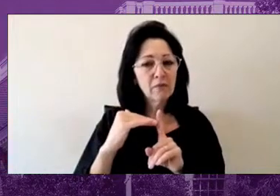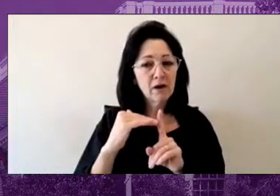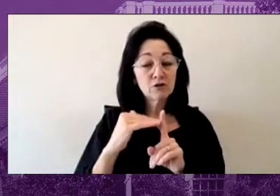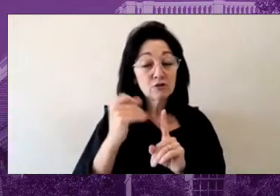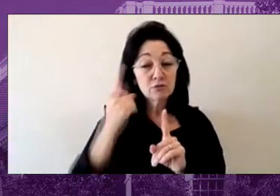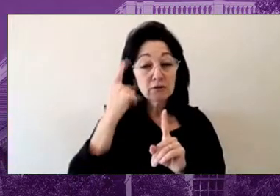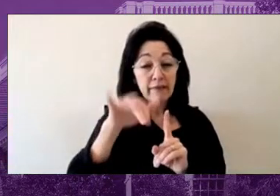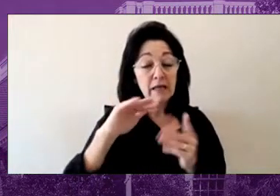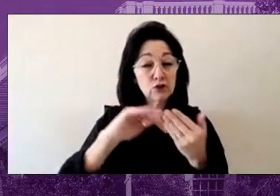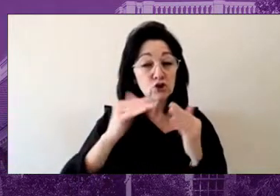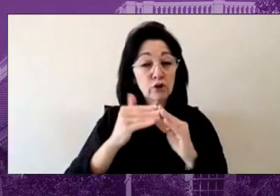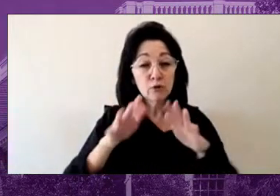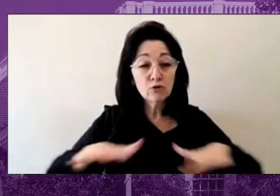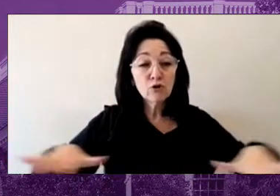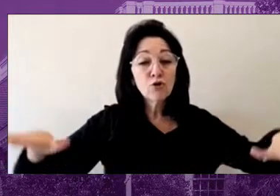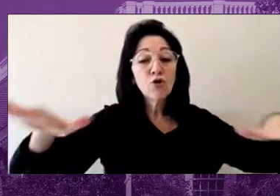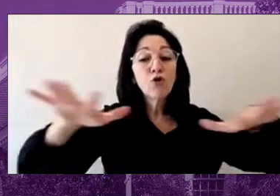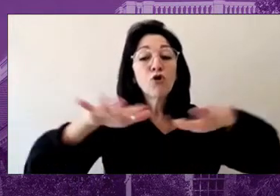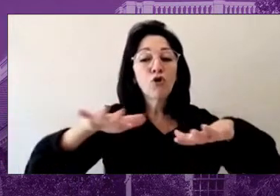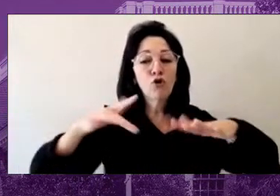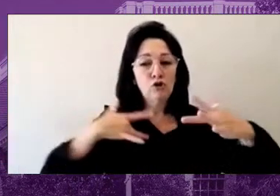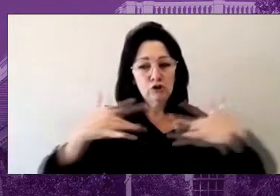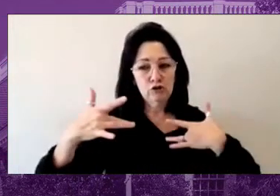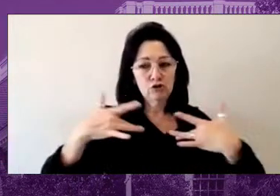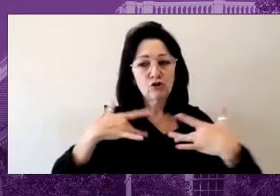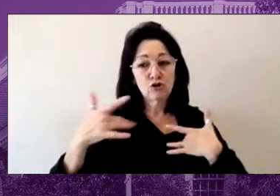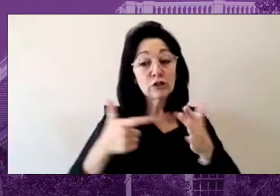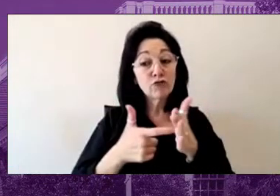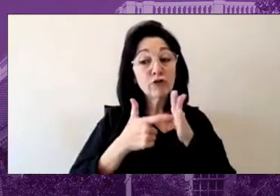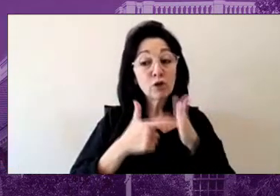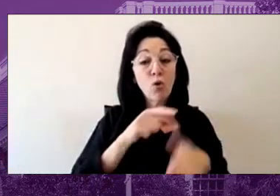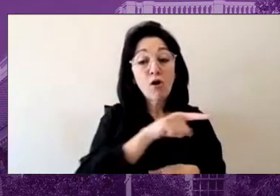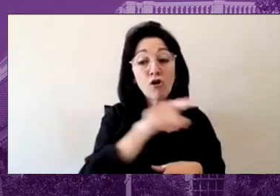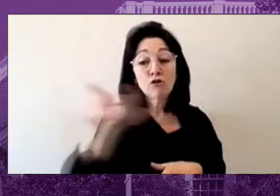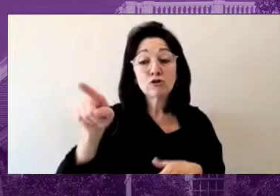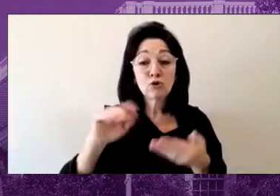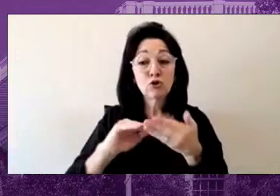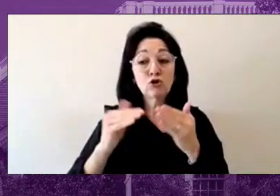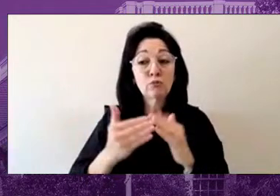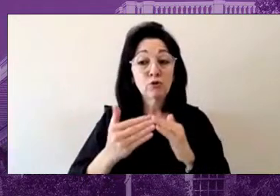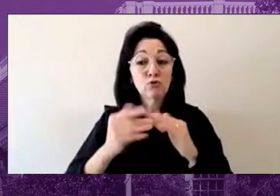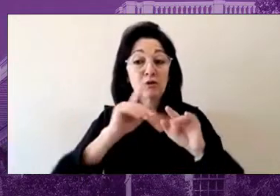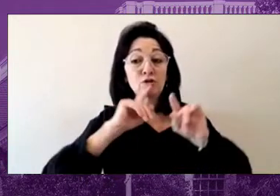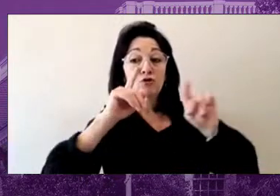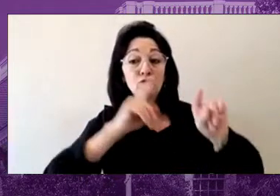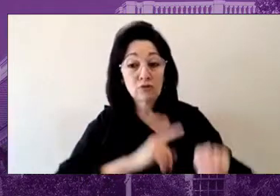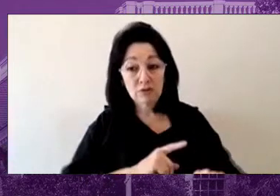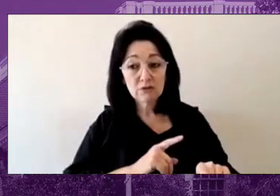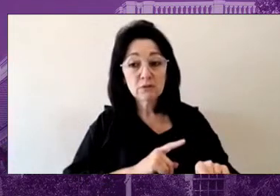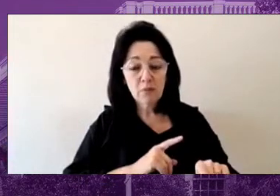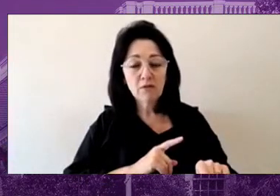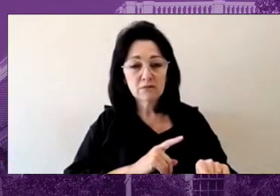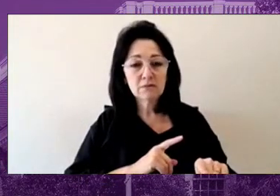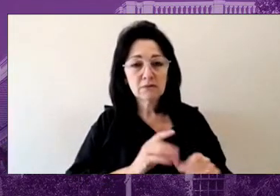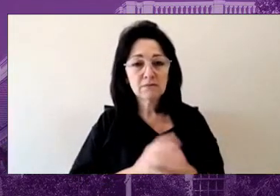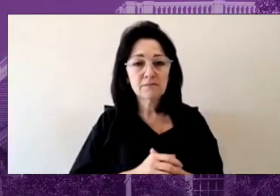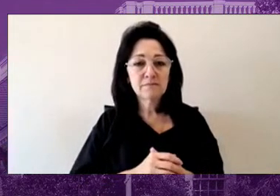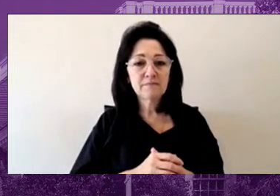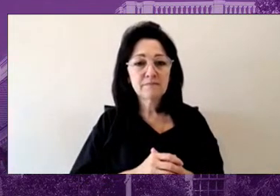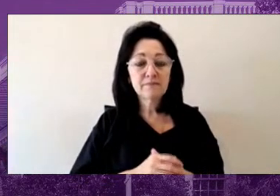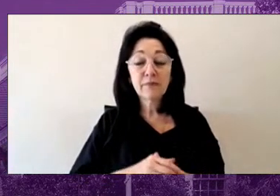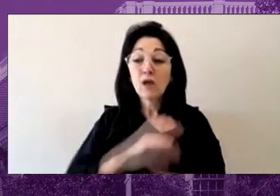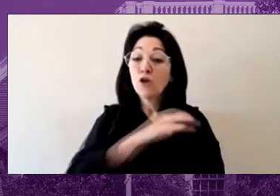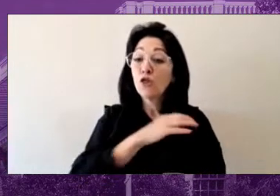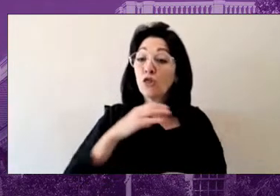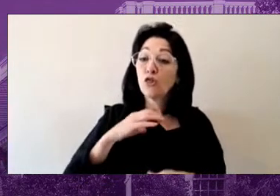concern requiring a community's response. The Delaware Coalition Against Domestic Violence is so grateful for